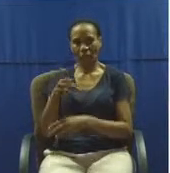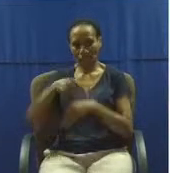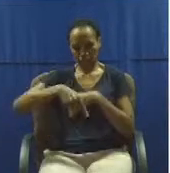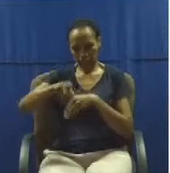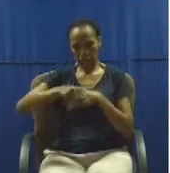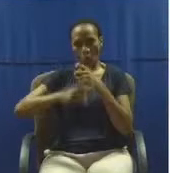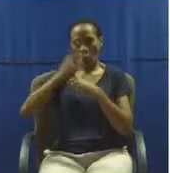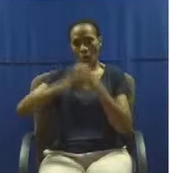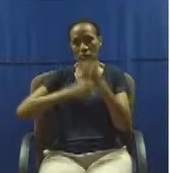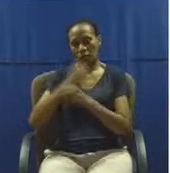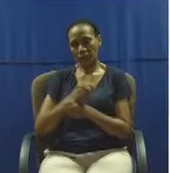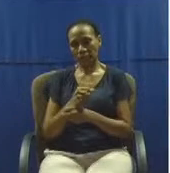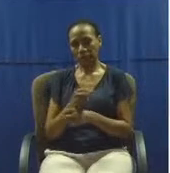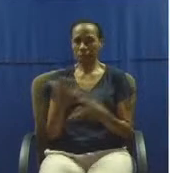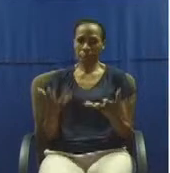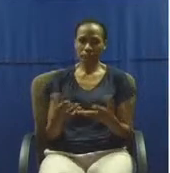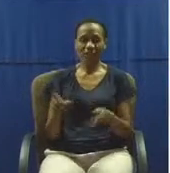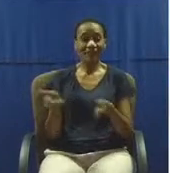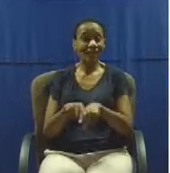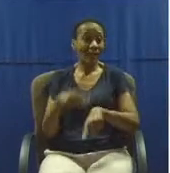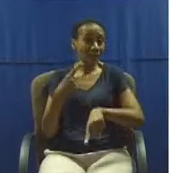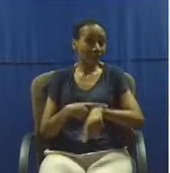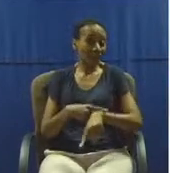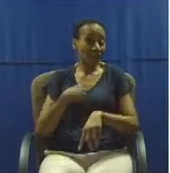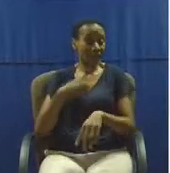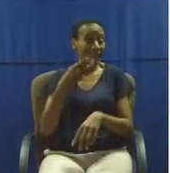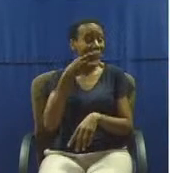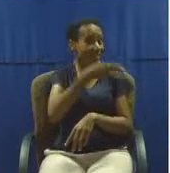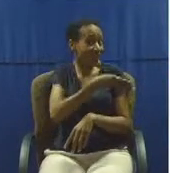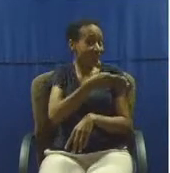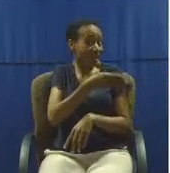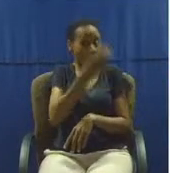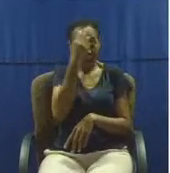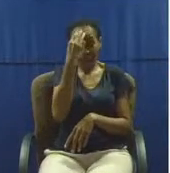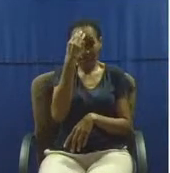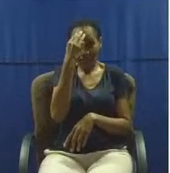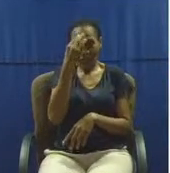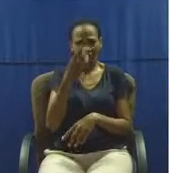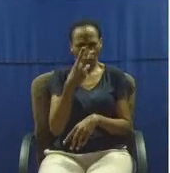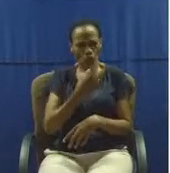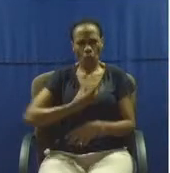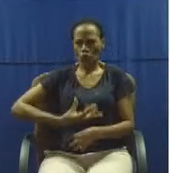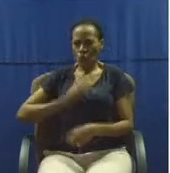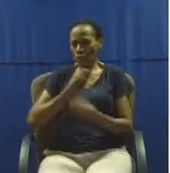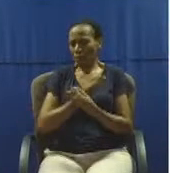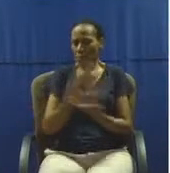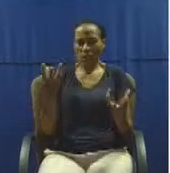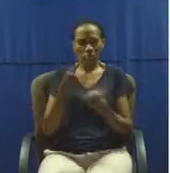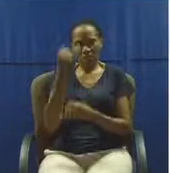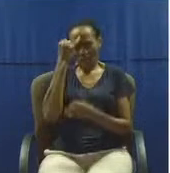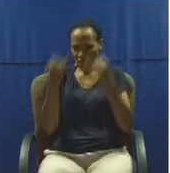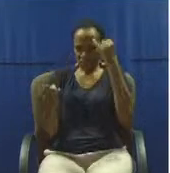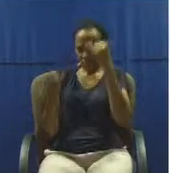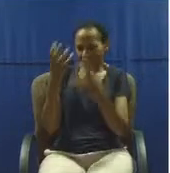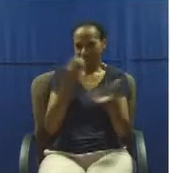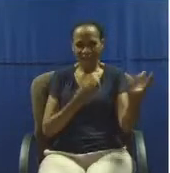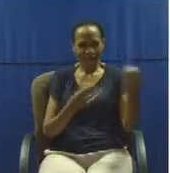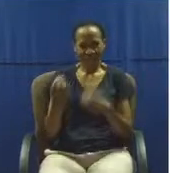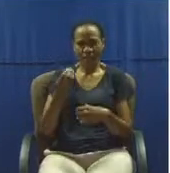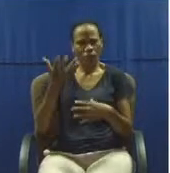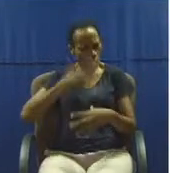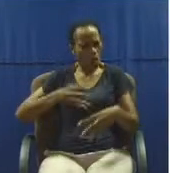the type that I met in Mafikeng, who are full of ideas and want to create things.